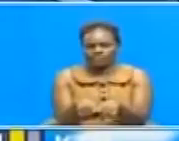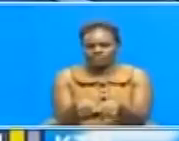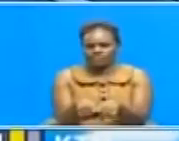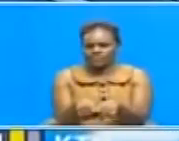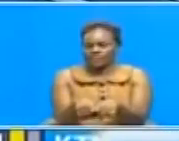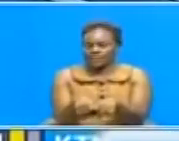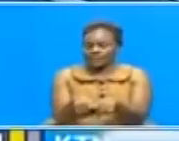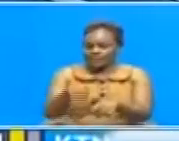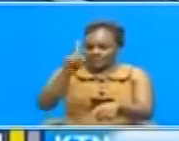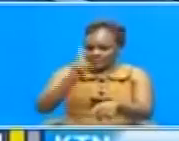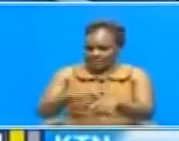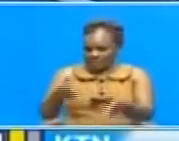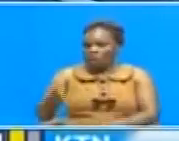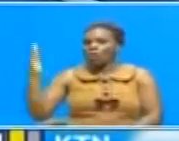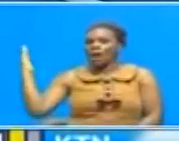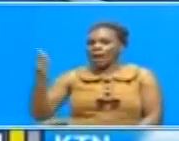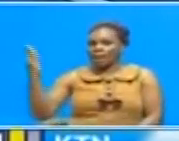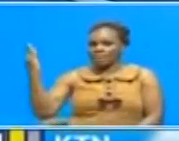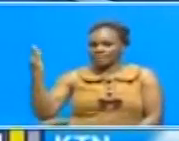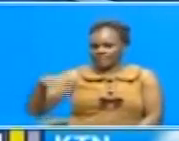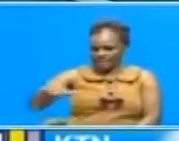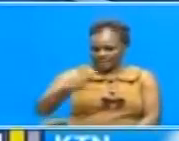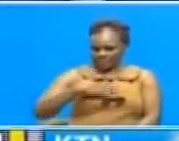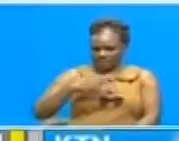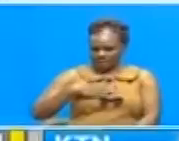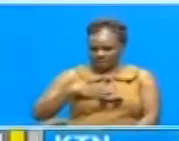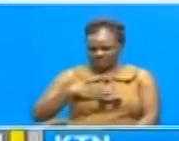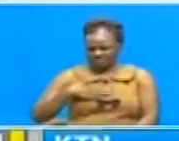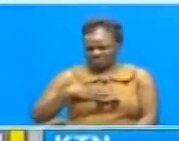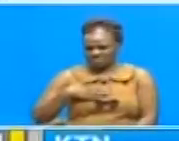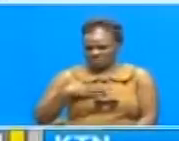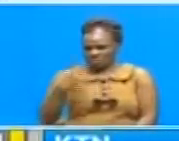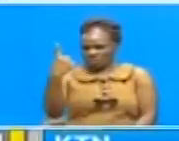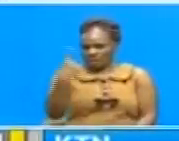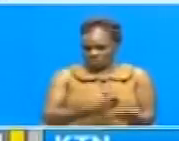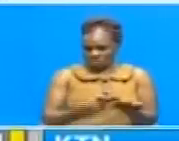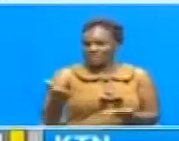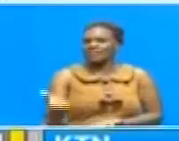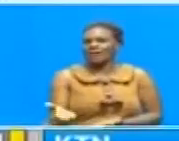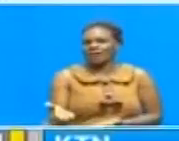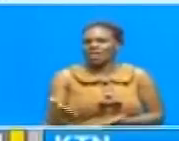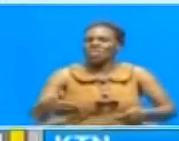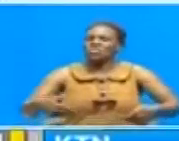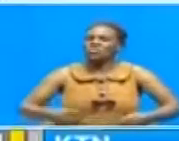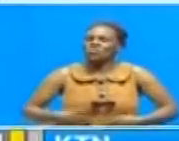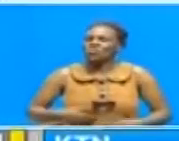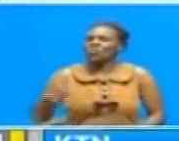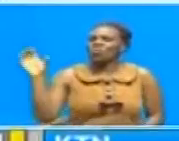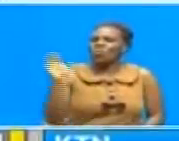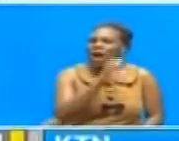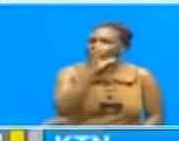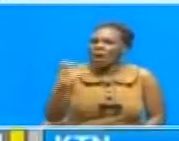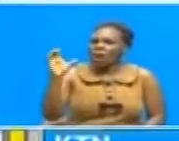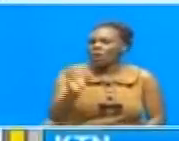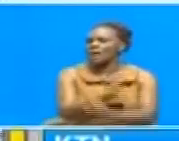As we stand now in Kabete for the last now almost 1 week now, our youths are not taking beer. They are not